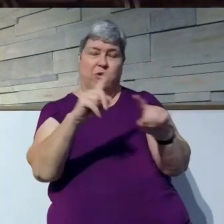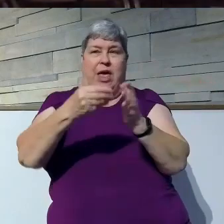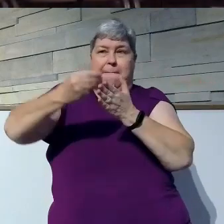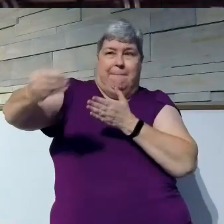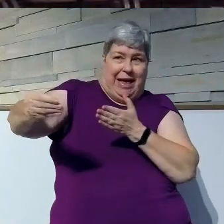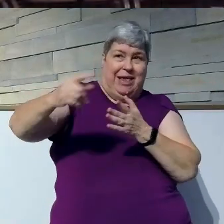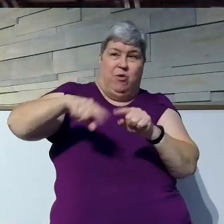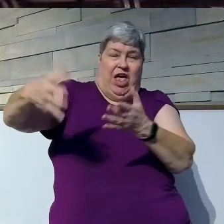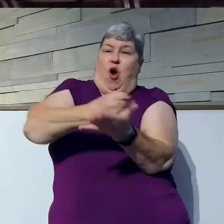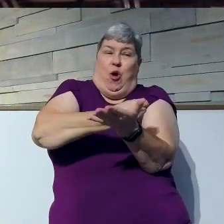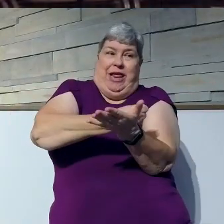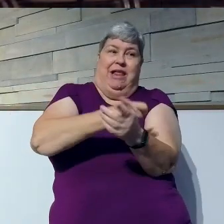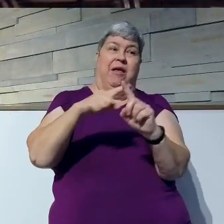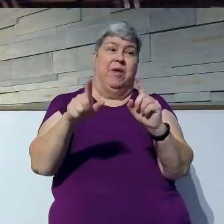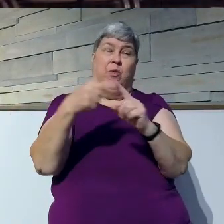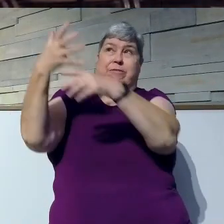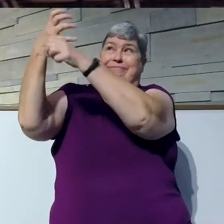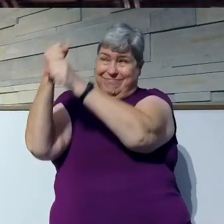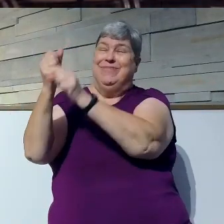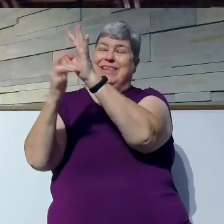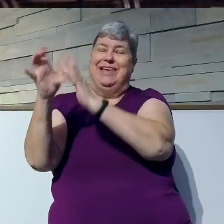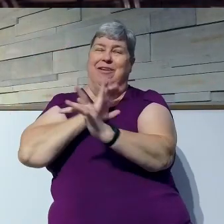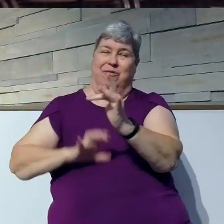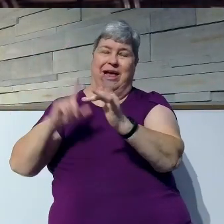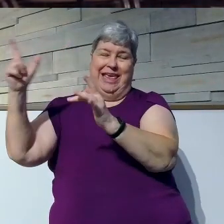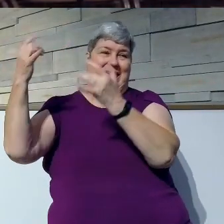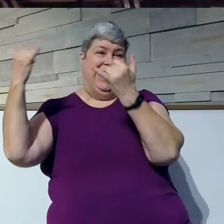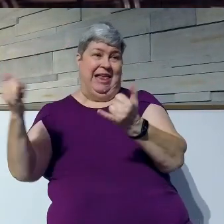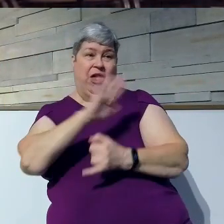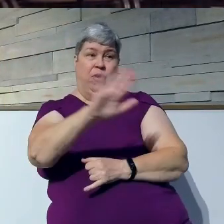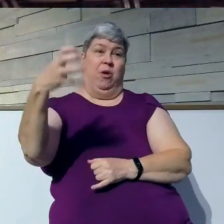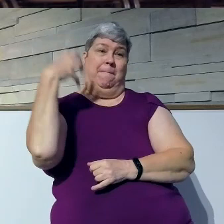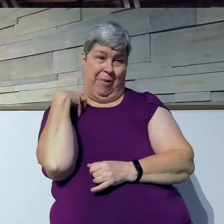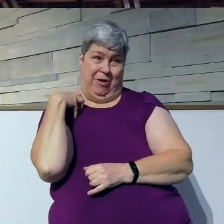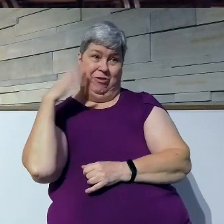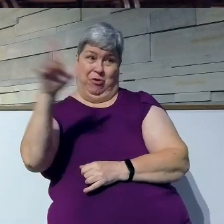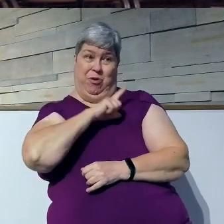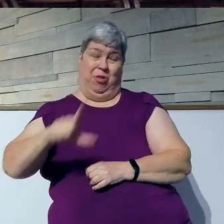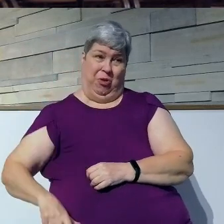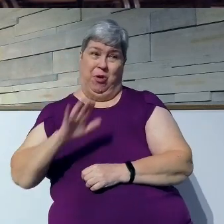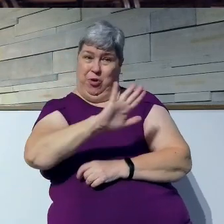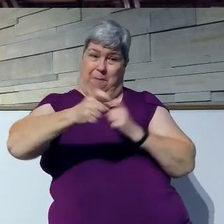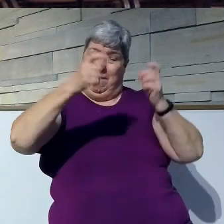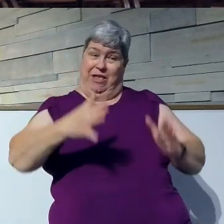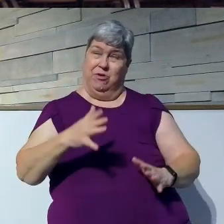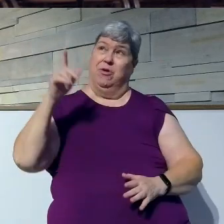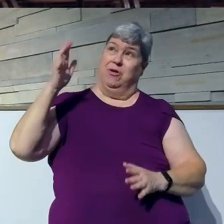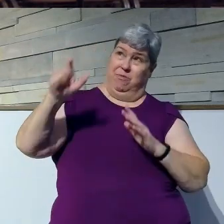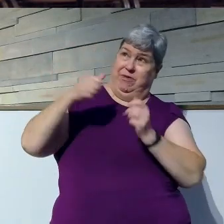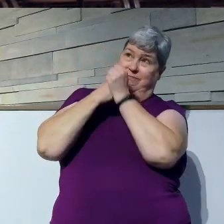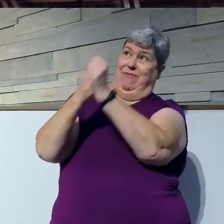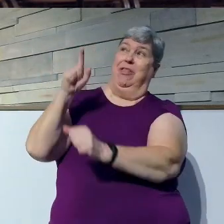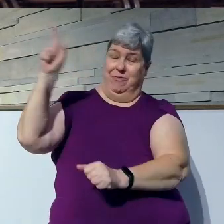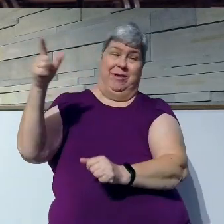it. You can't earn it. But when you put your faith in Jesus Christ, he is now your boss. He is your Lord. He is your master. You will do what he